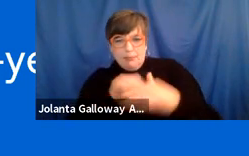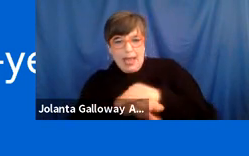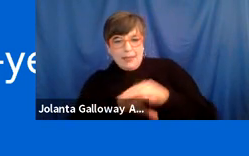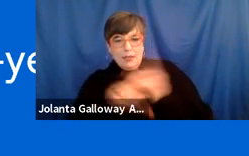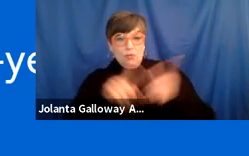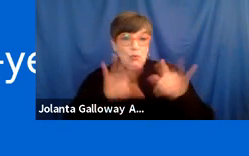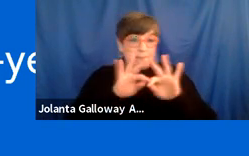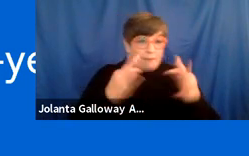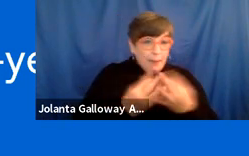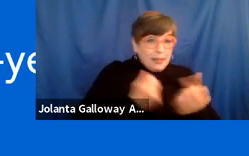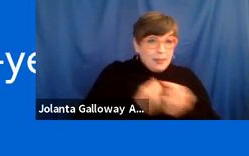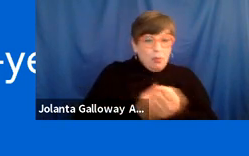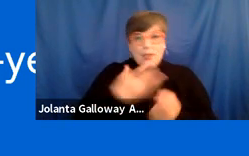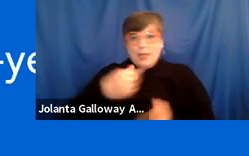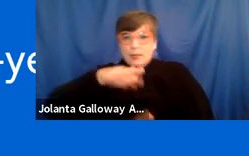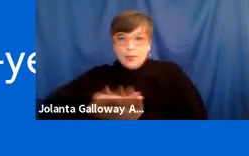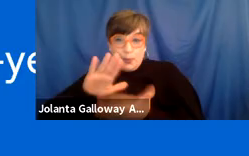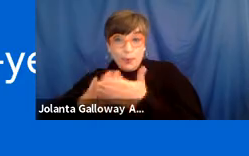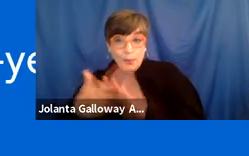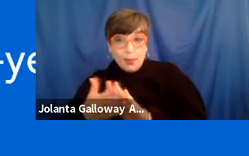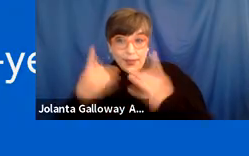need to be successful.